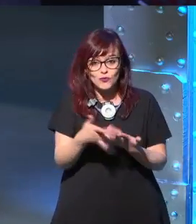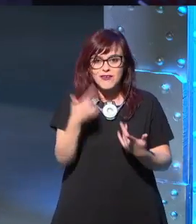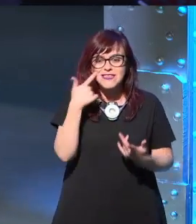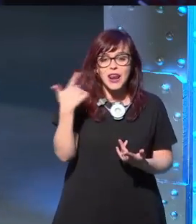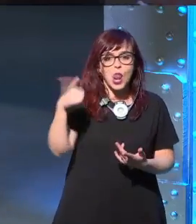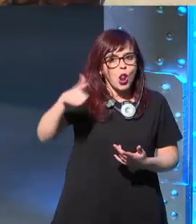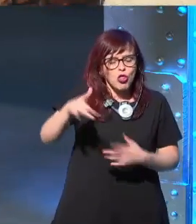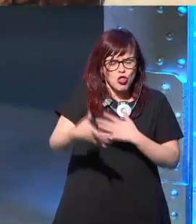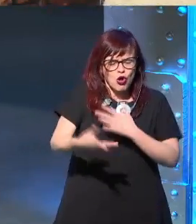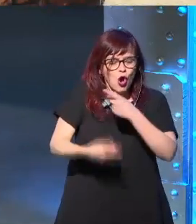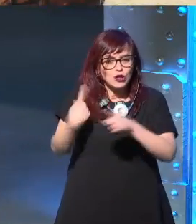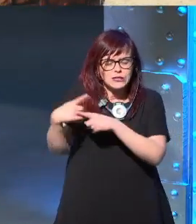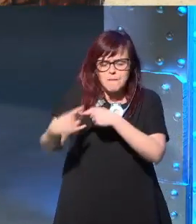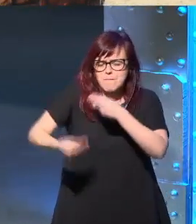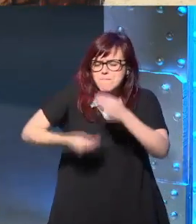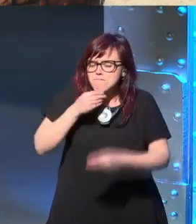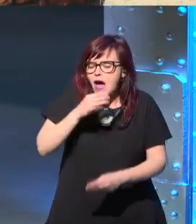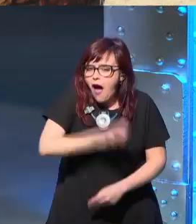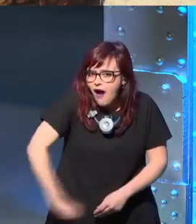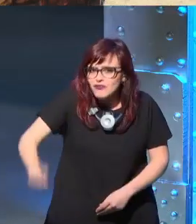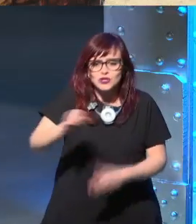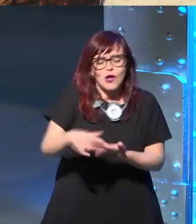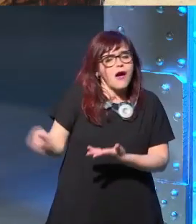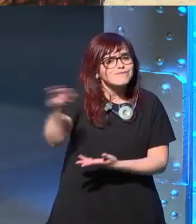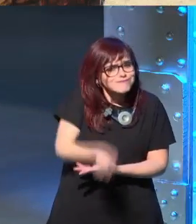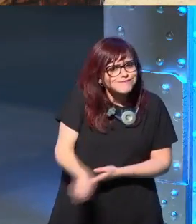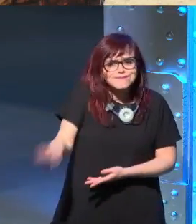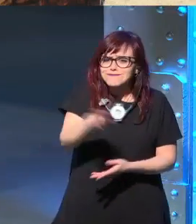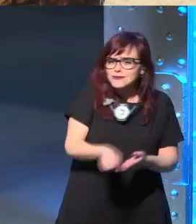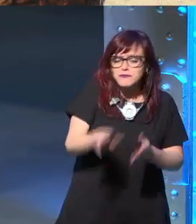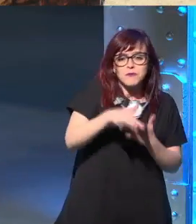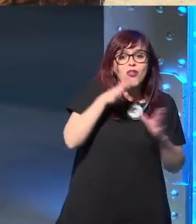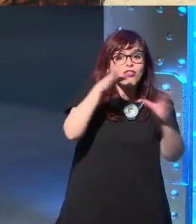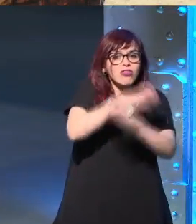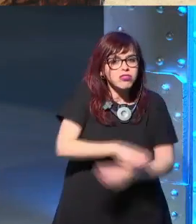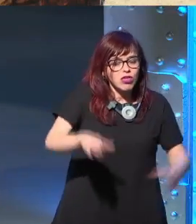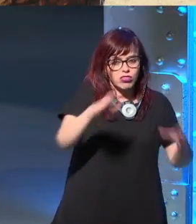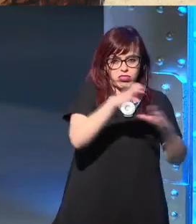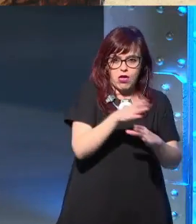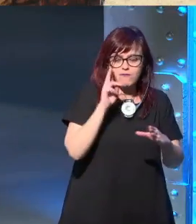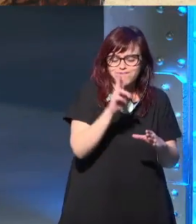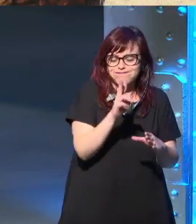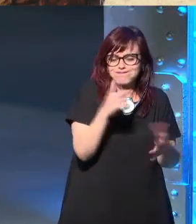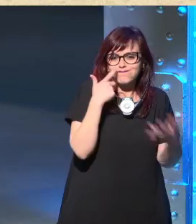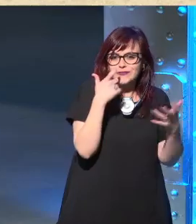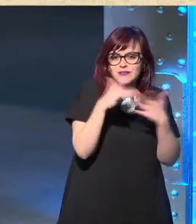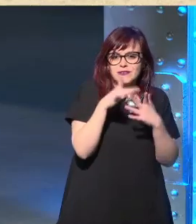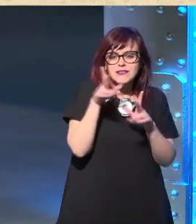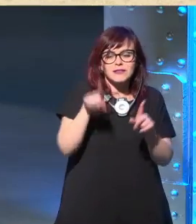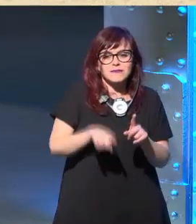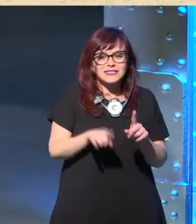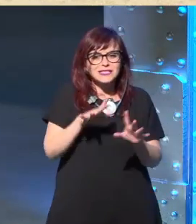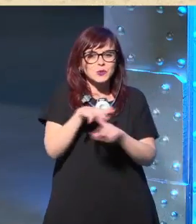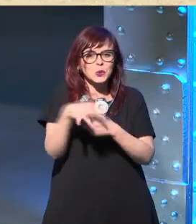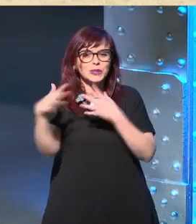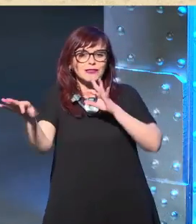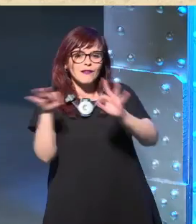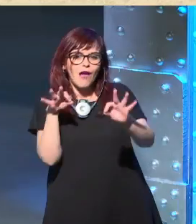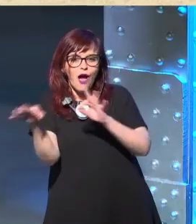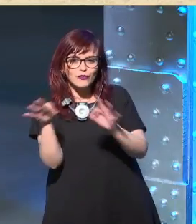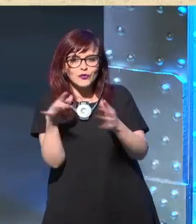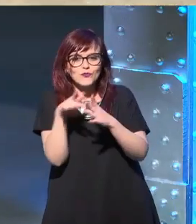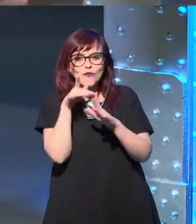over again, you see the drama and the science of what he does reflected both in his art and in